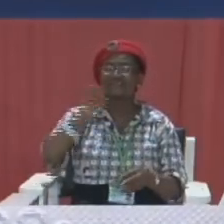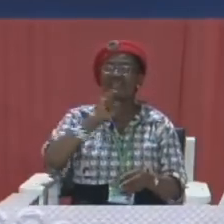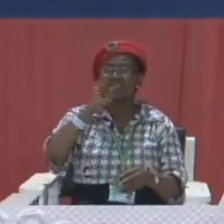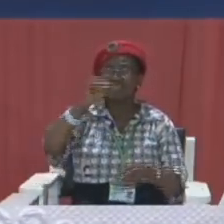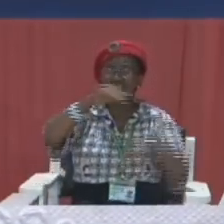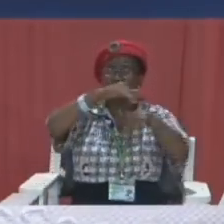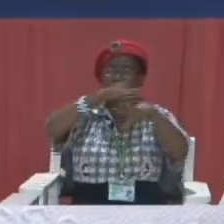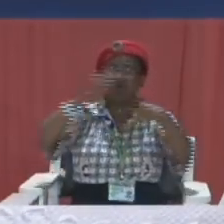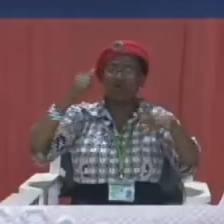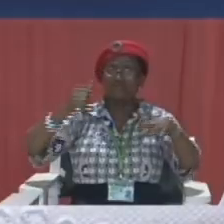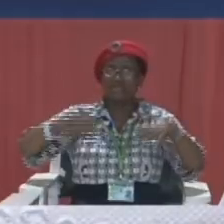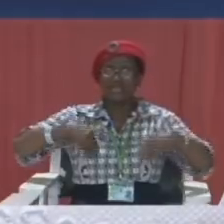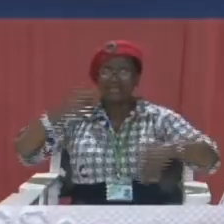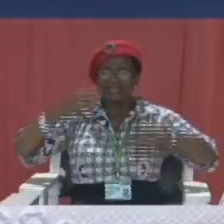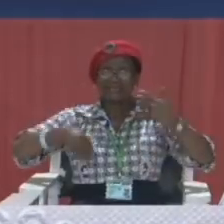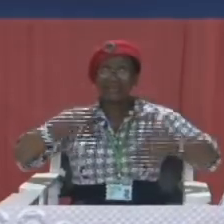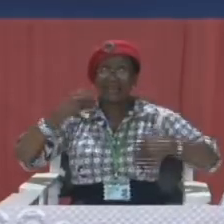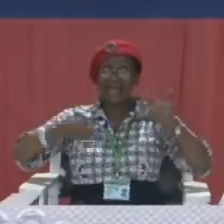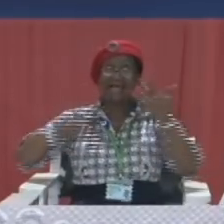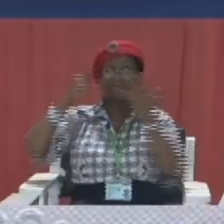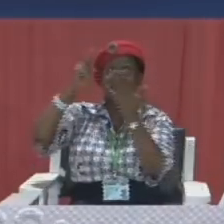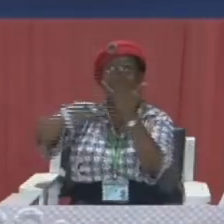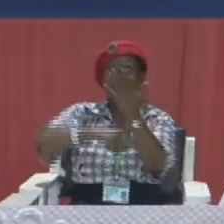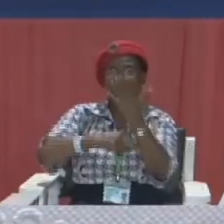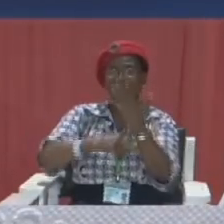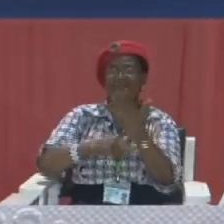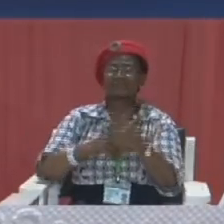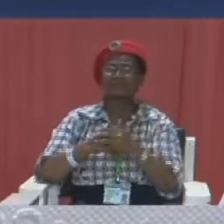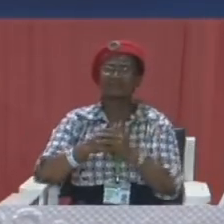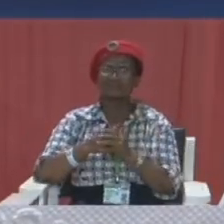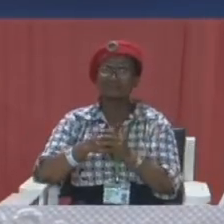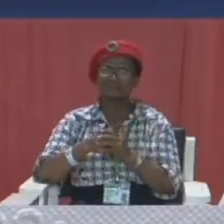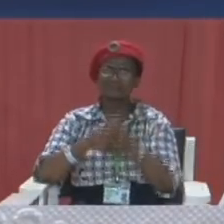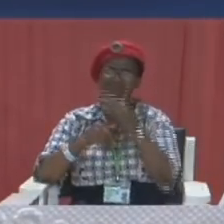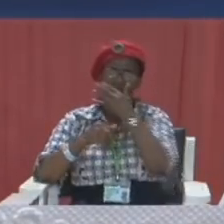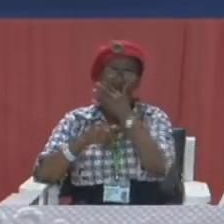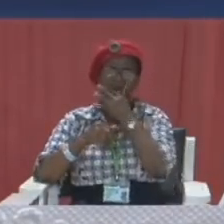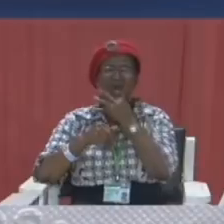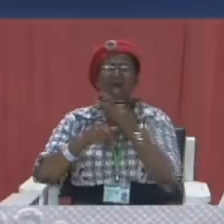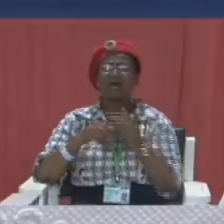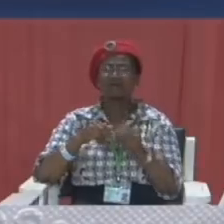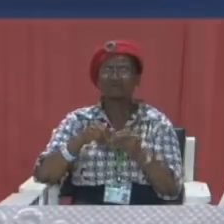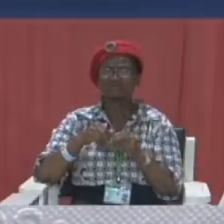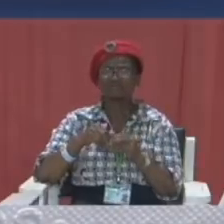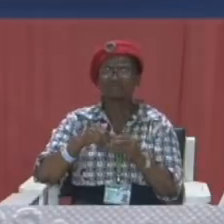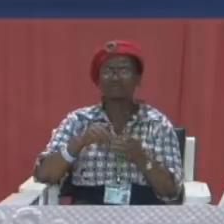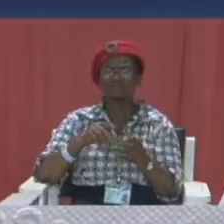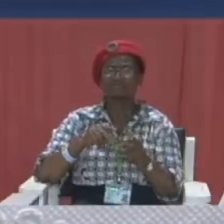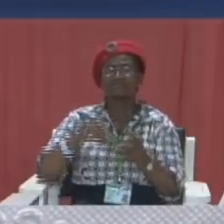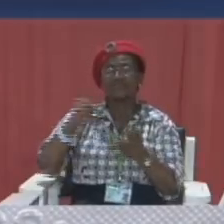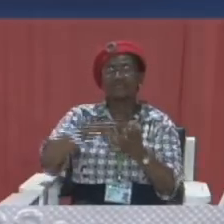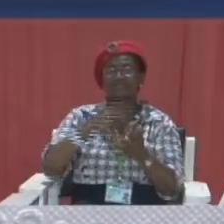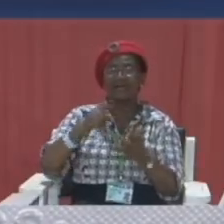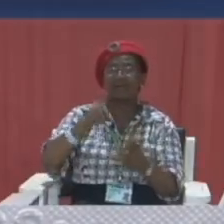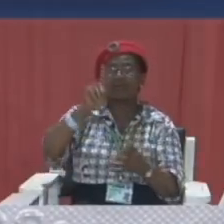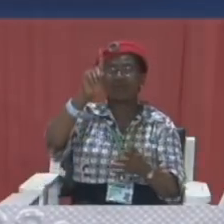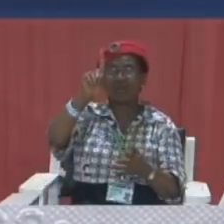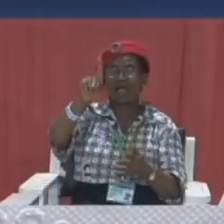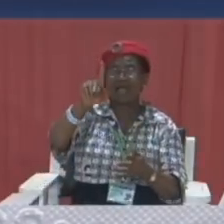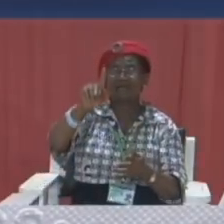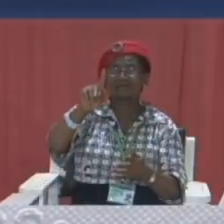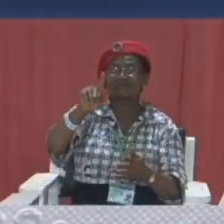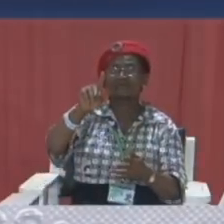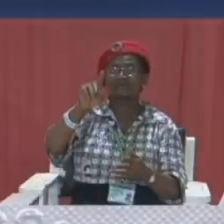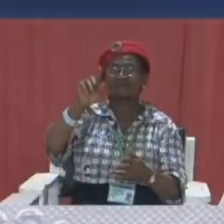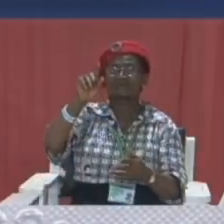Kan lara awon ibatan re ona ni idunnu. Psalm 122 verse 1. Orin